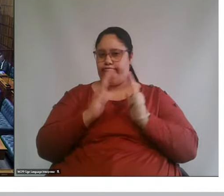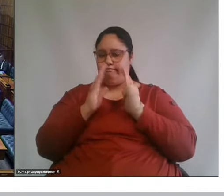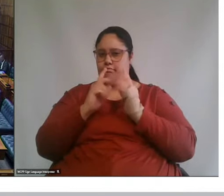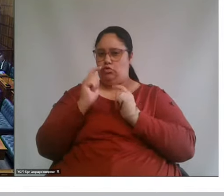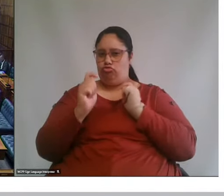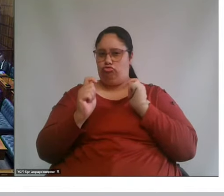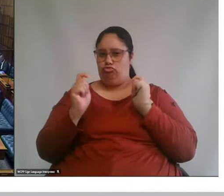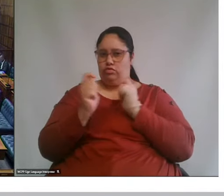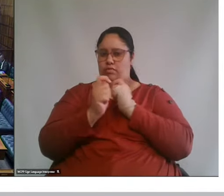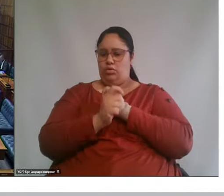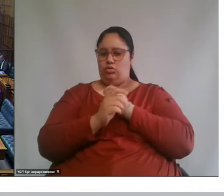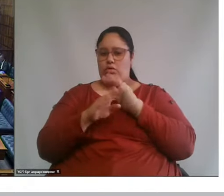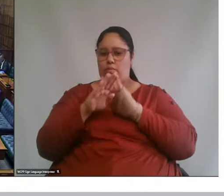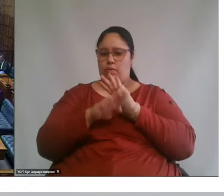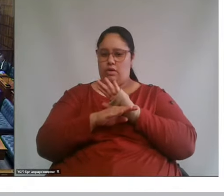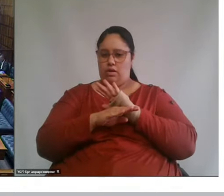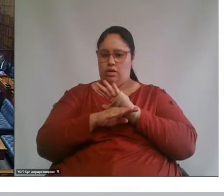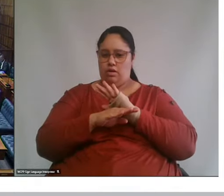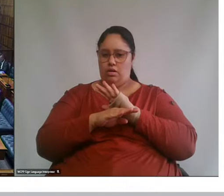program